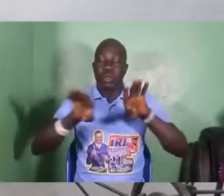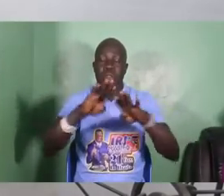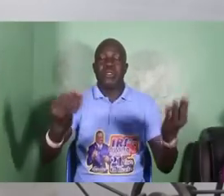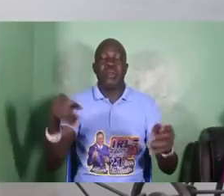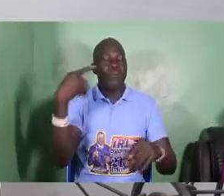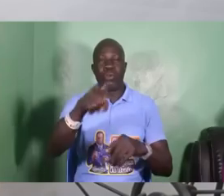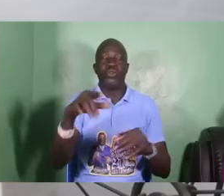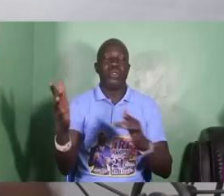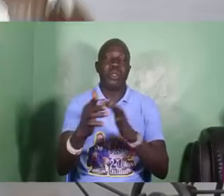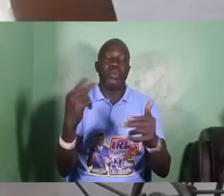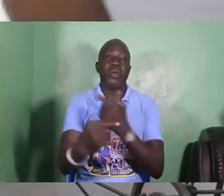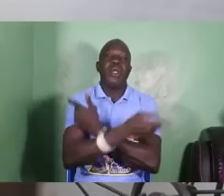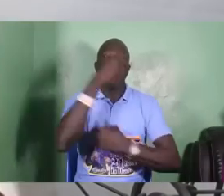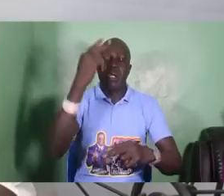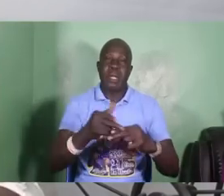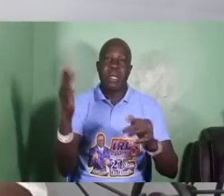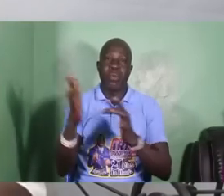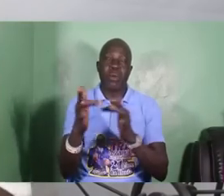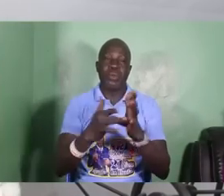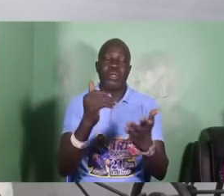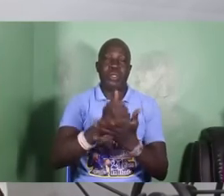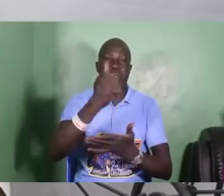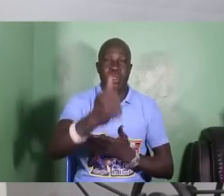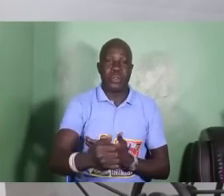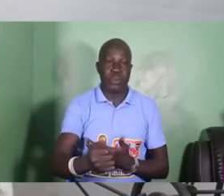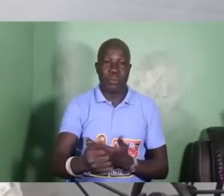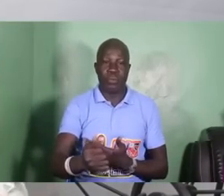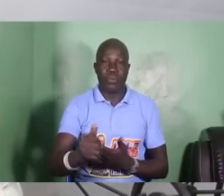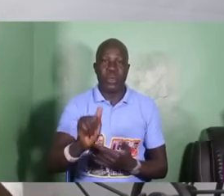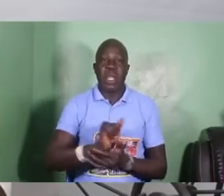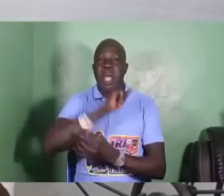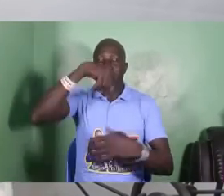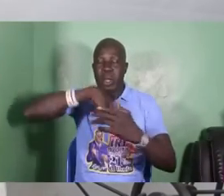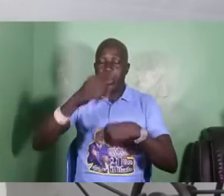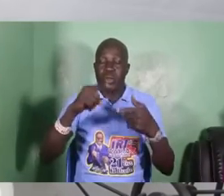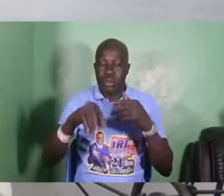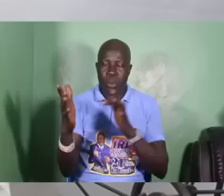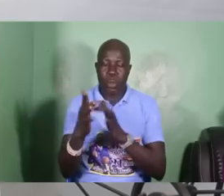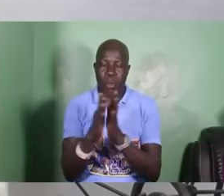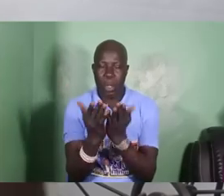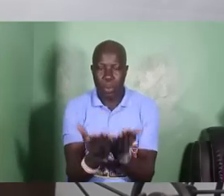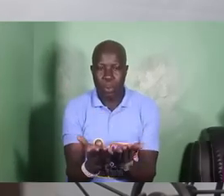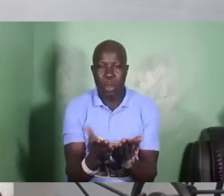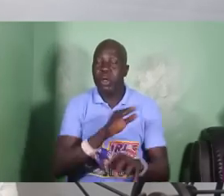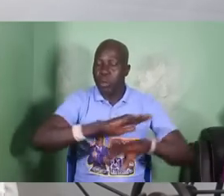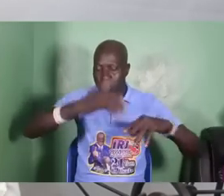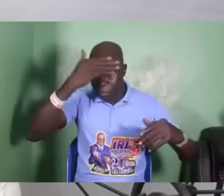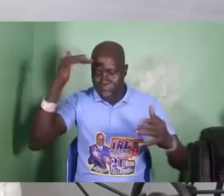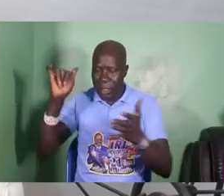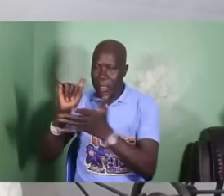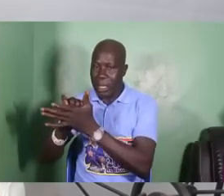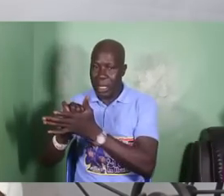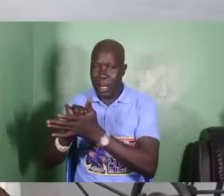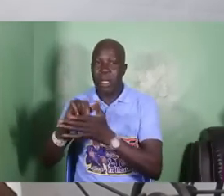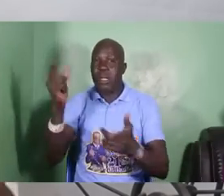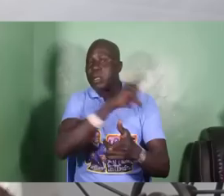God of joy open for you today. In the name of Jesus. You are for Jesus. We are going to the Bible. Don't forget